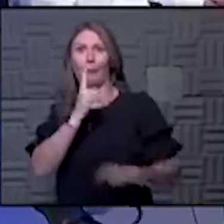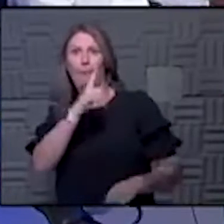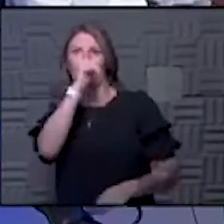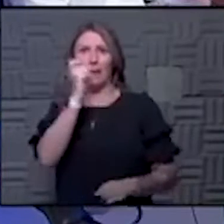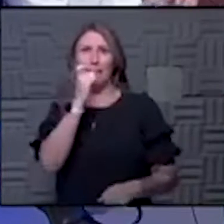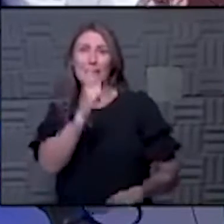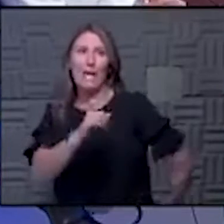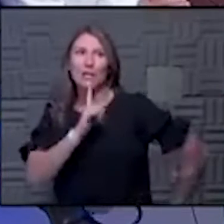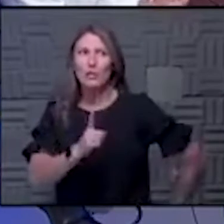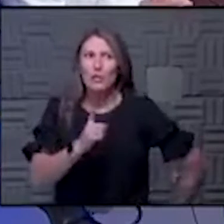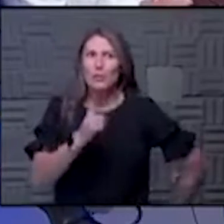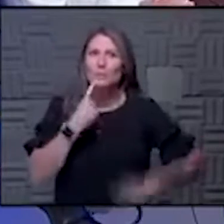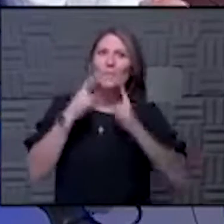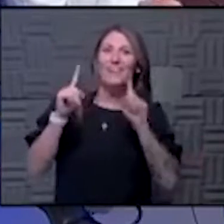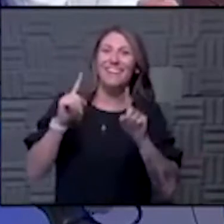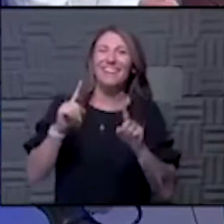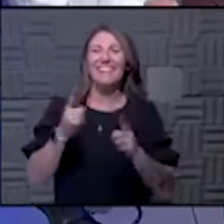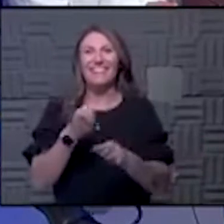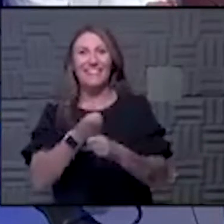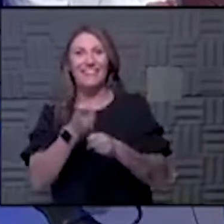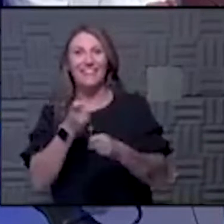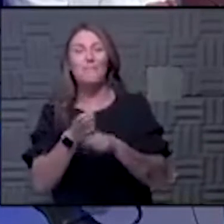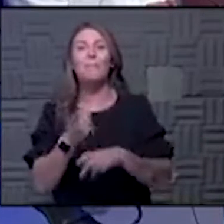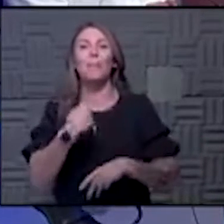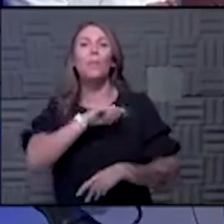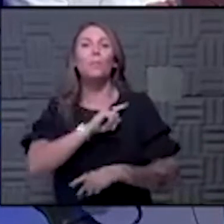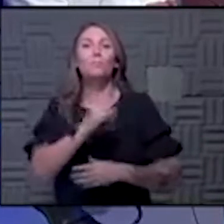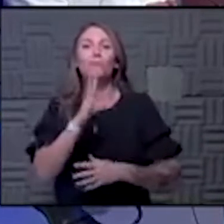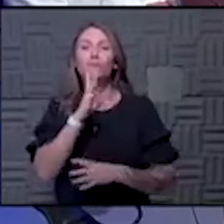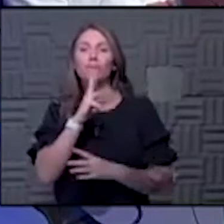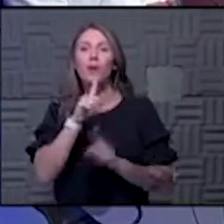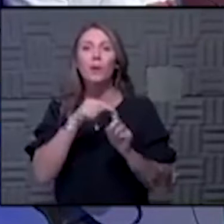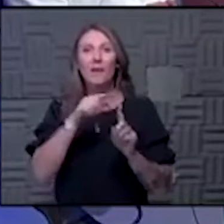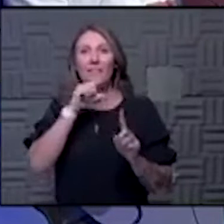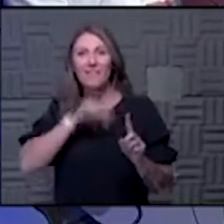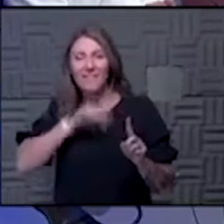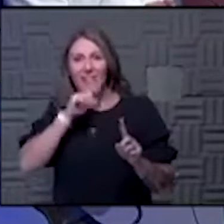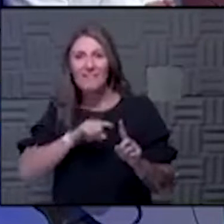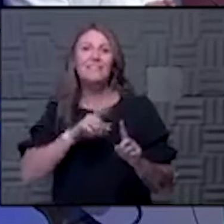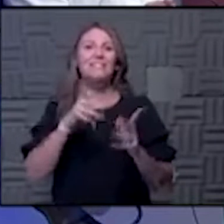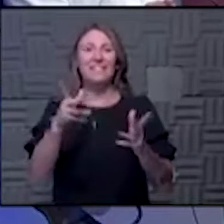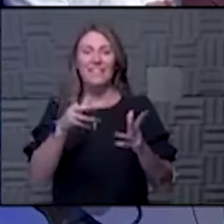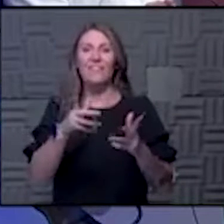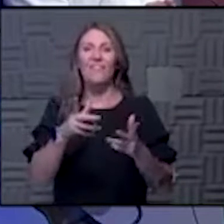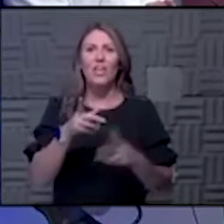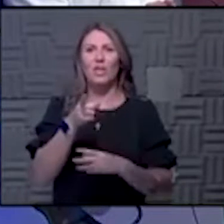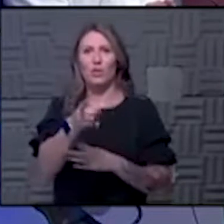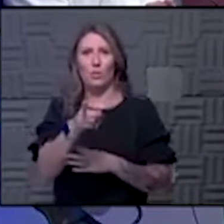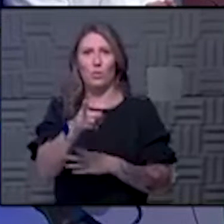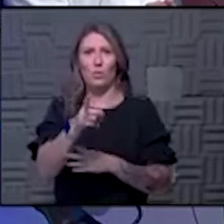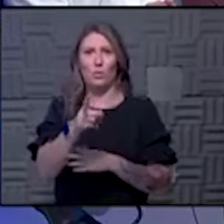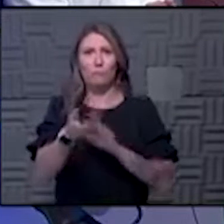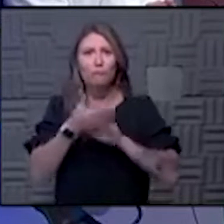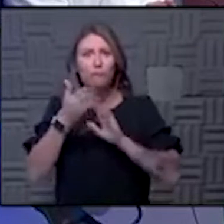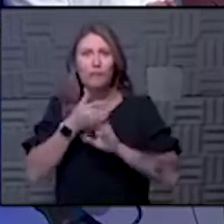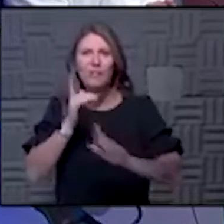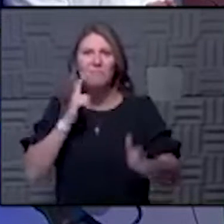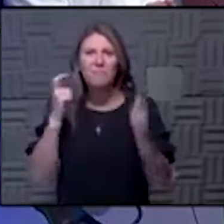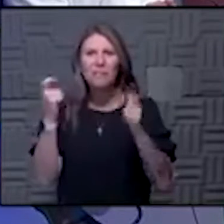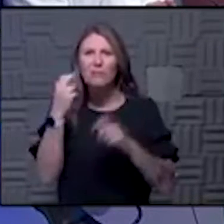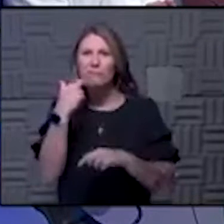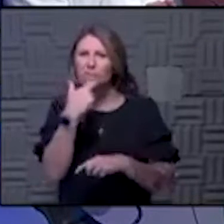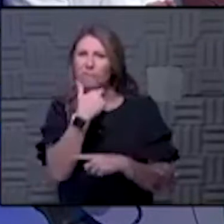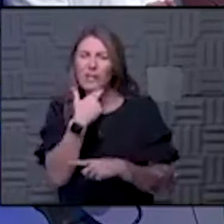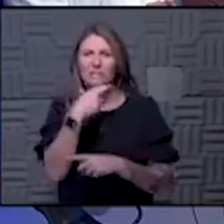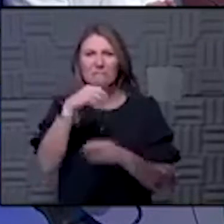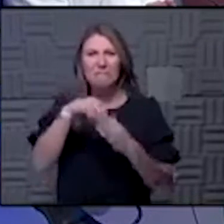right platform out there. So we're going to talk about Thanksgiving dinner with our bubble. You know, you run one of the biggest restaurants in Kansas City based upon the